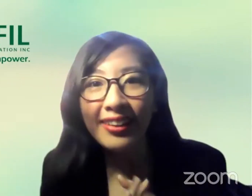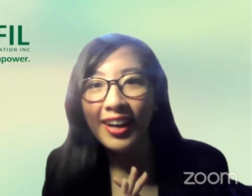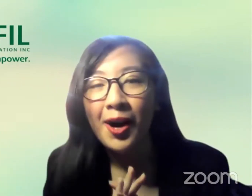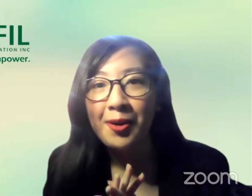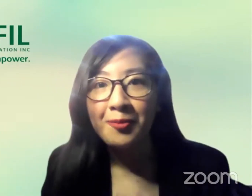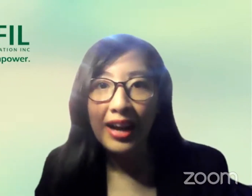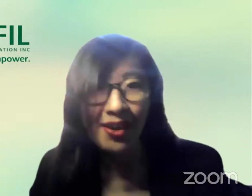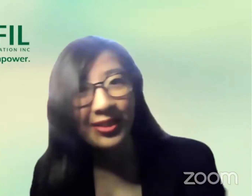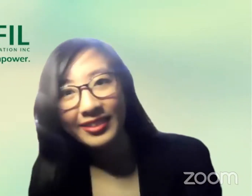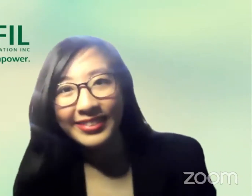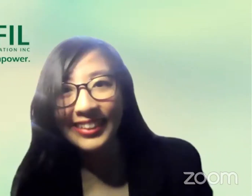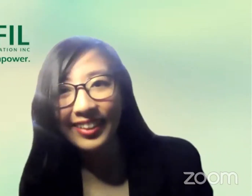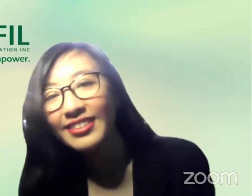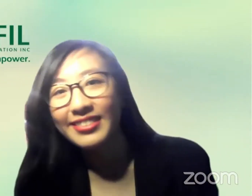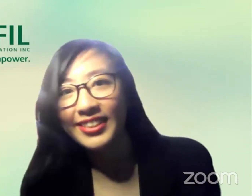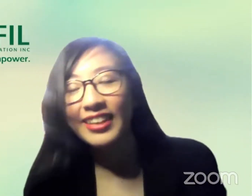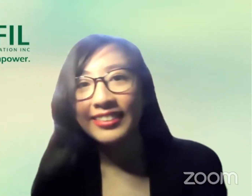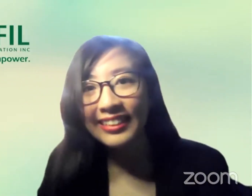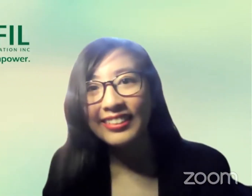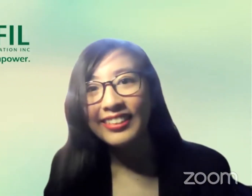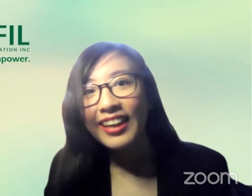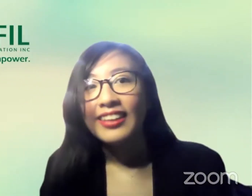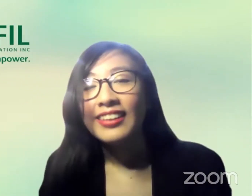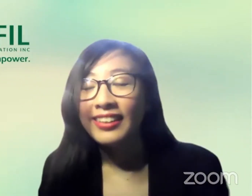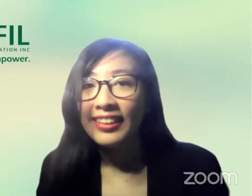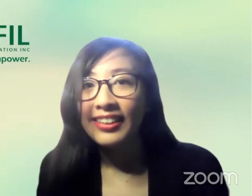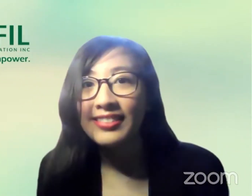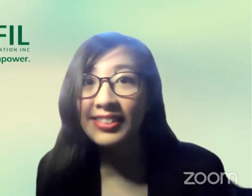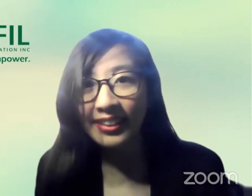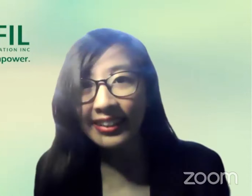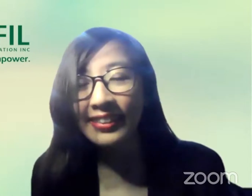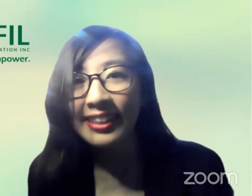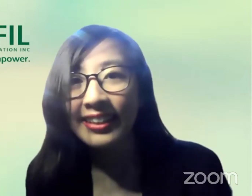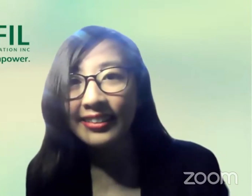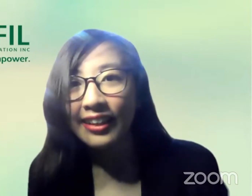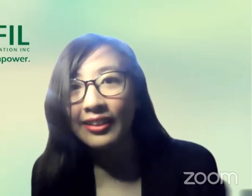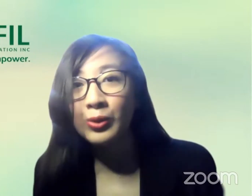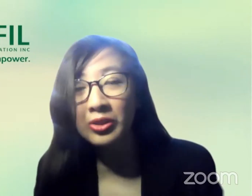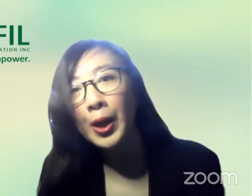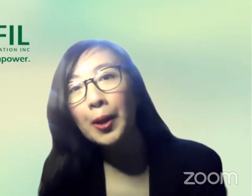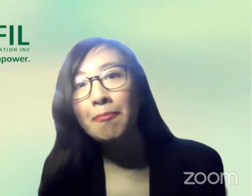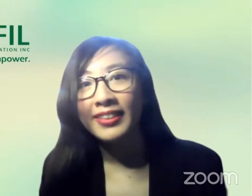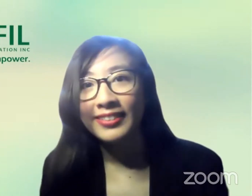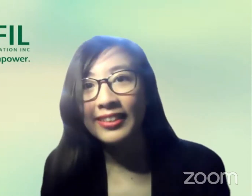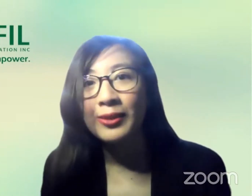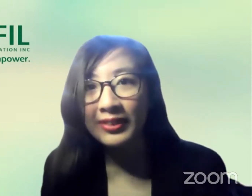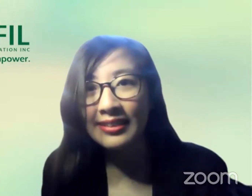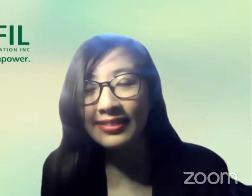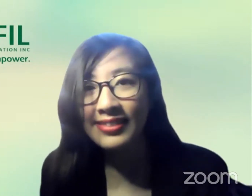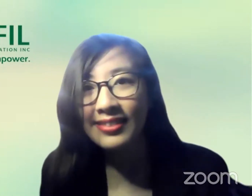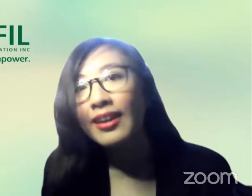me welcome our dear Sir Ranil. He is currently the Social